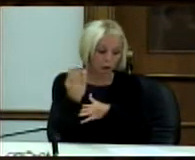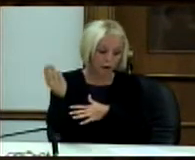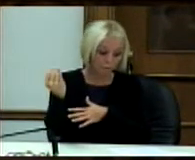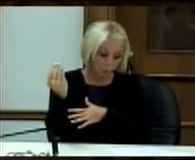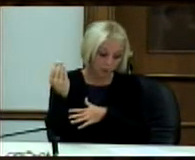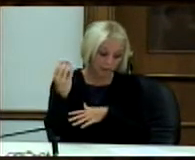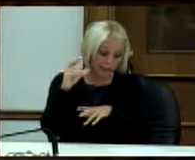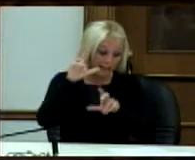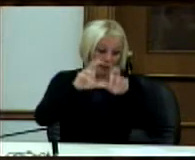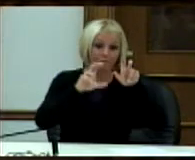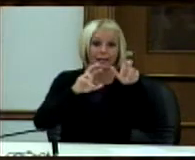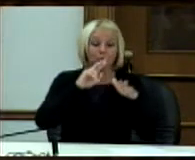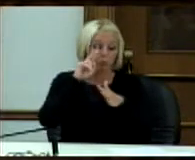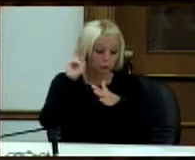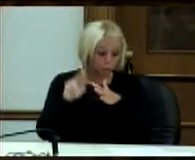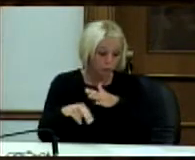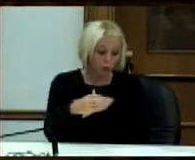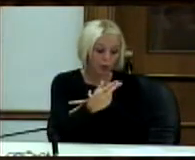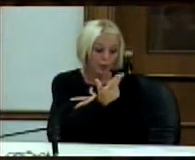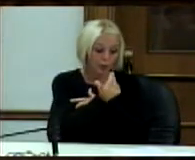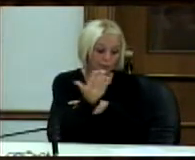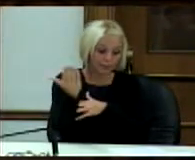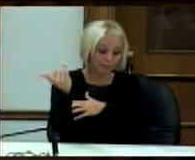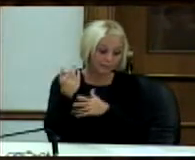textbook surplus.